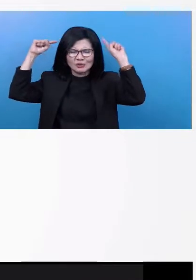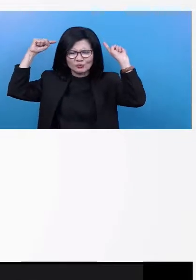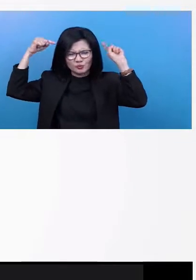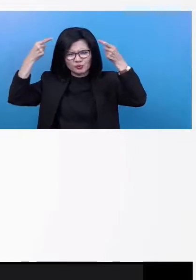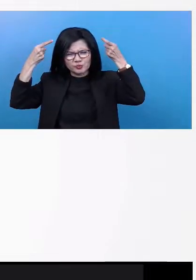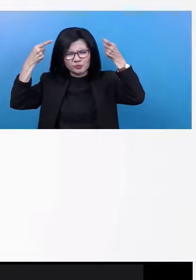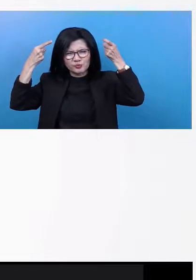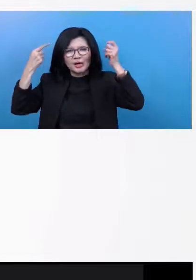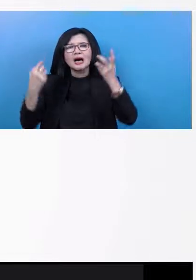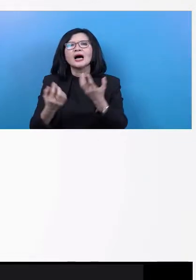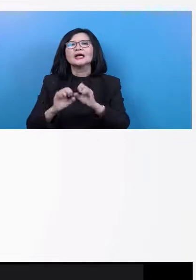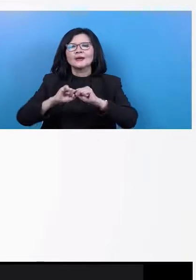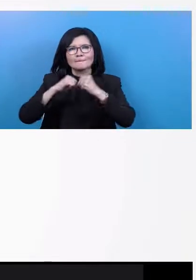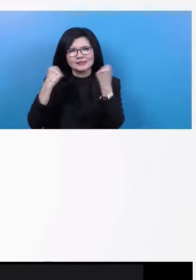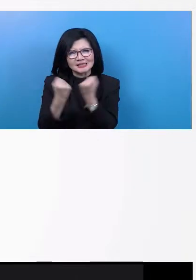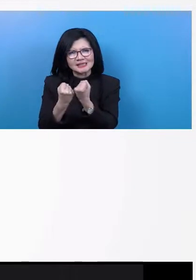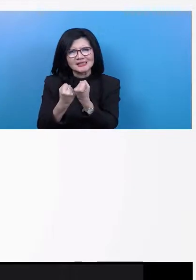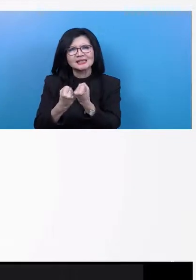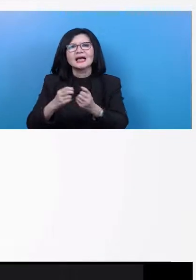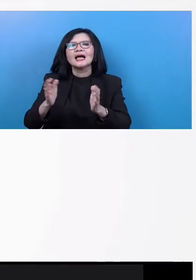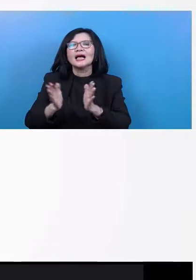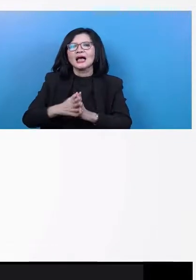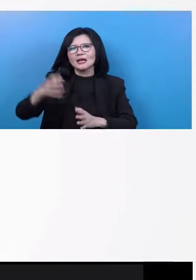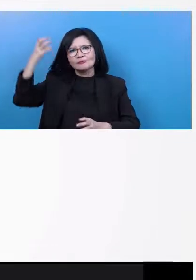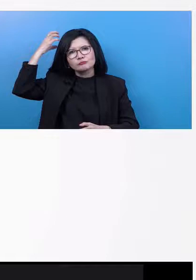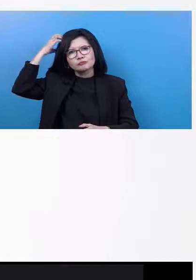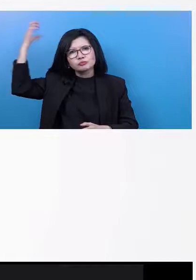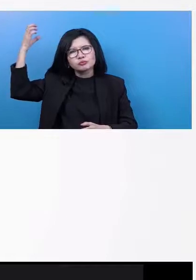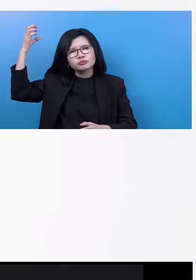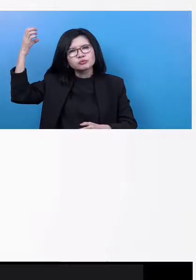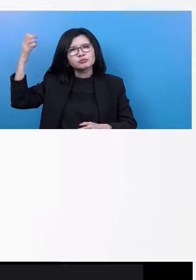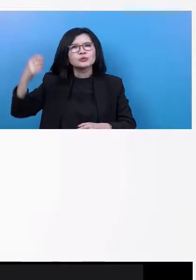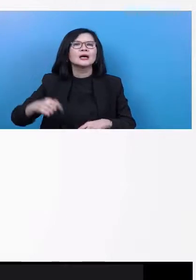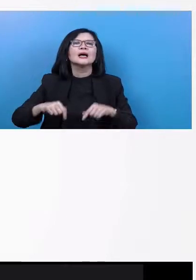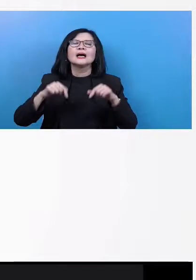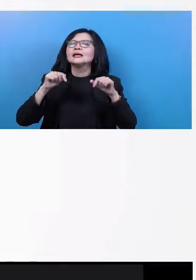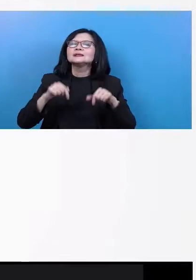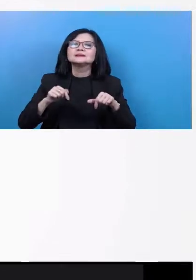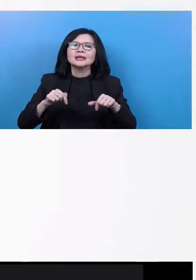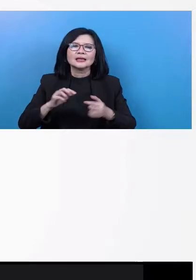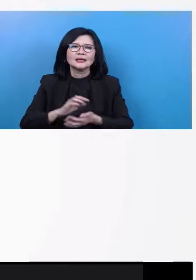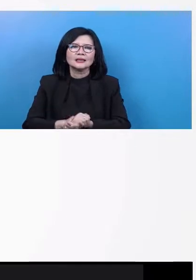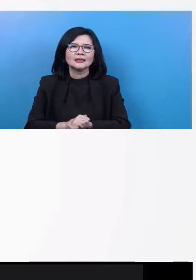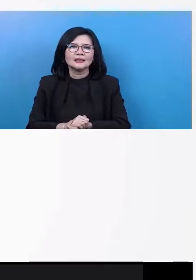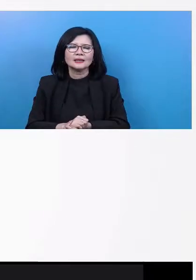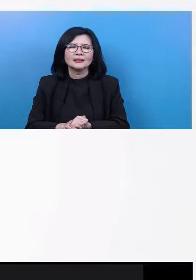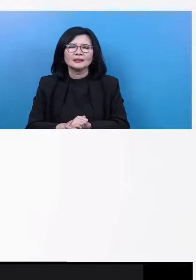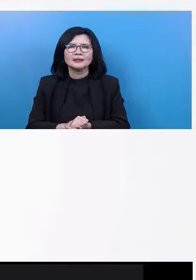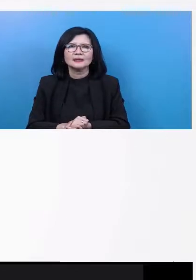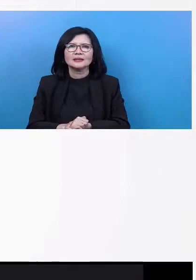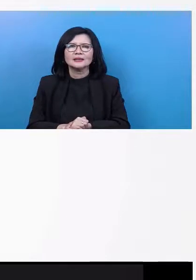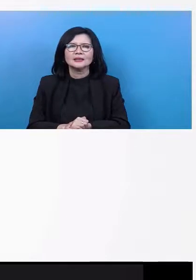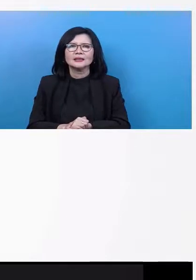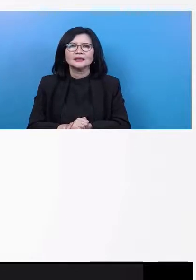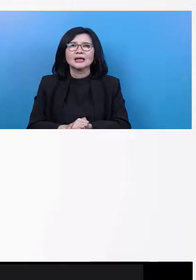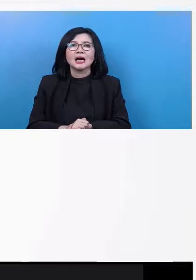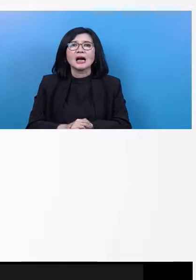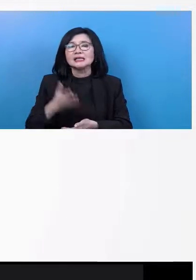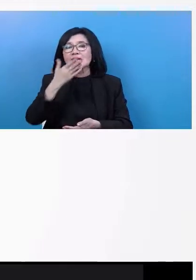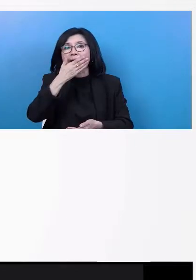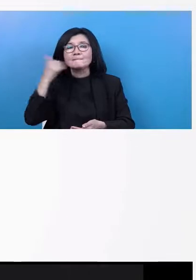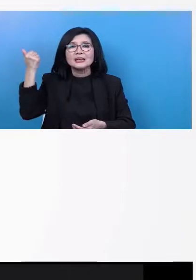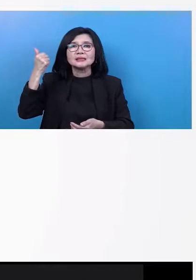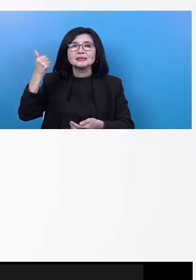will, rather than think in a crisis, it could have changed to a